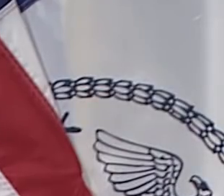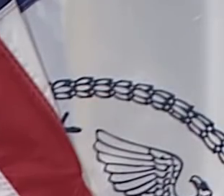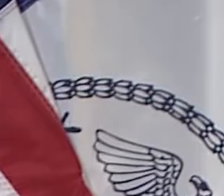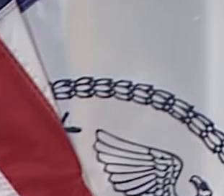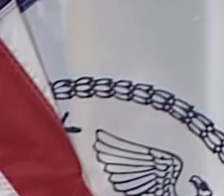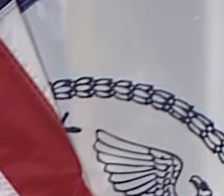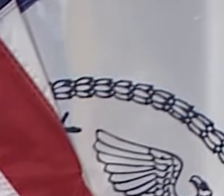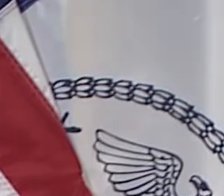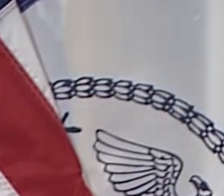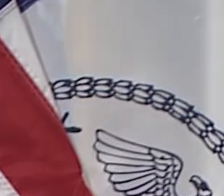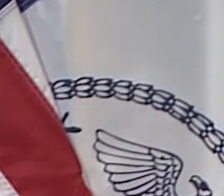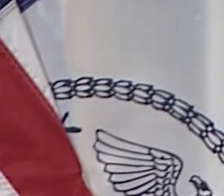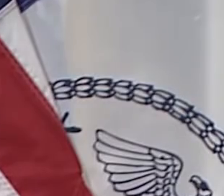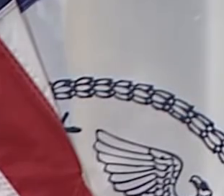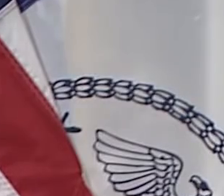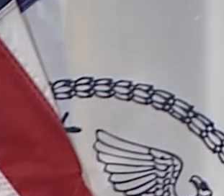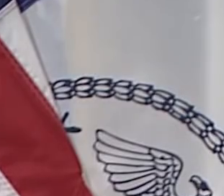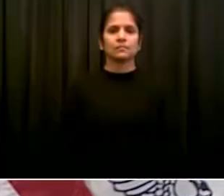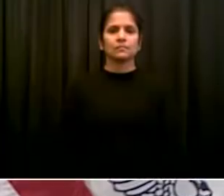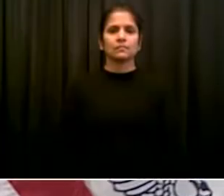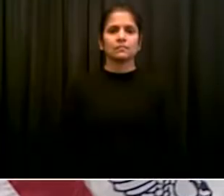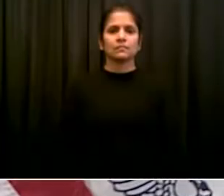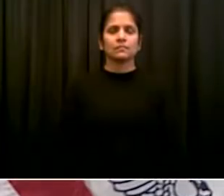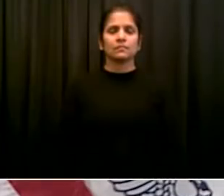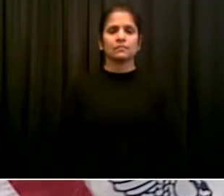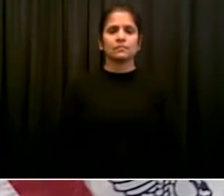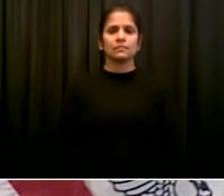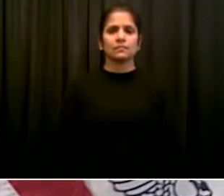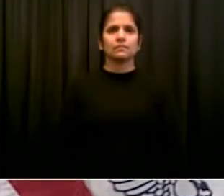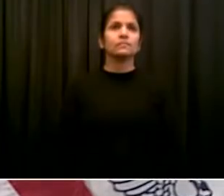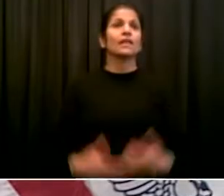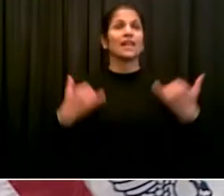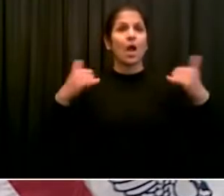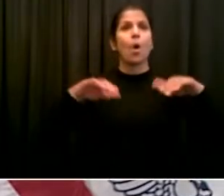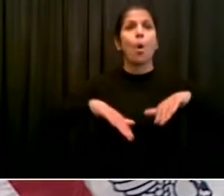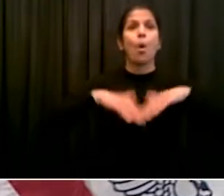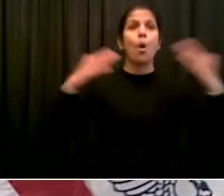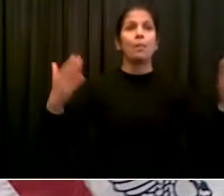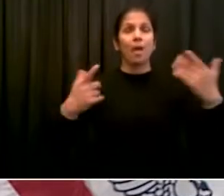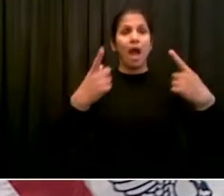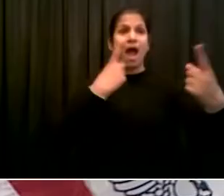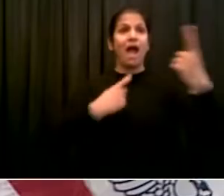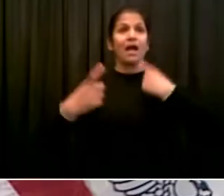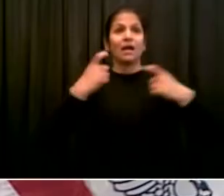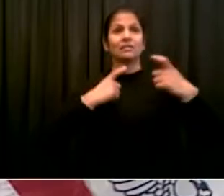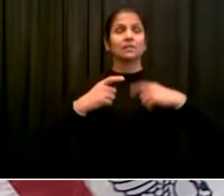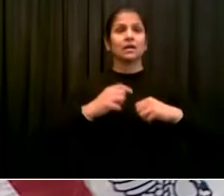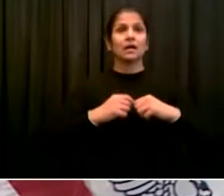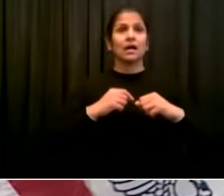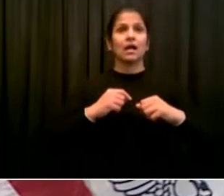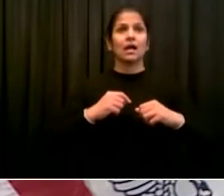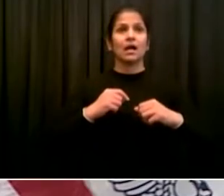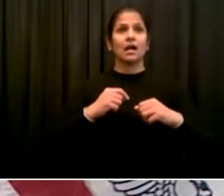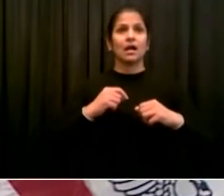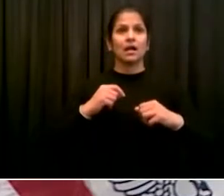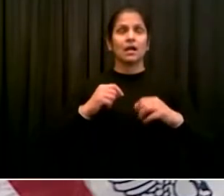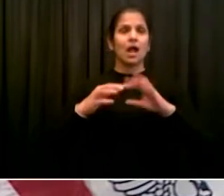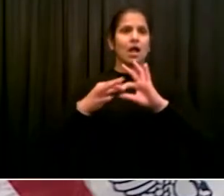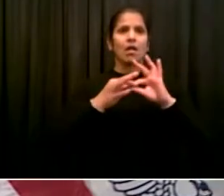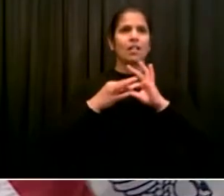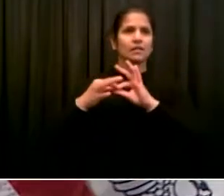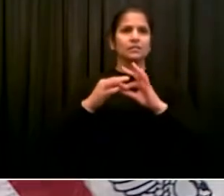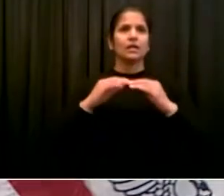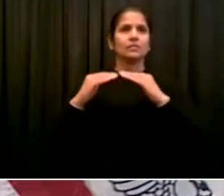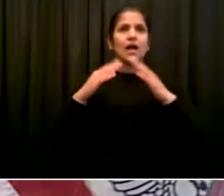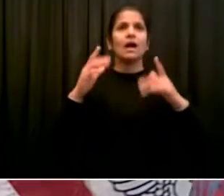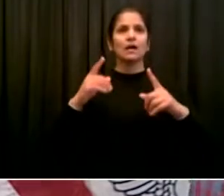merecen. With that, we turn to our colleagues in the media, and please let me know the name and outlet of each journalist. We'll